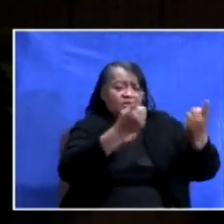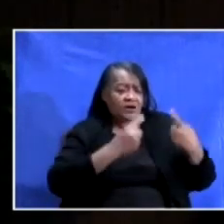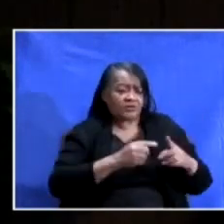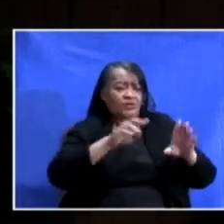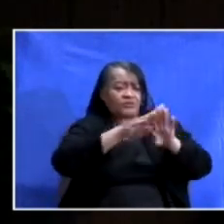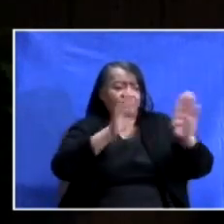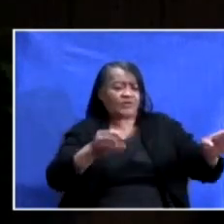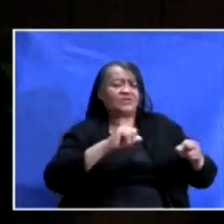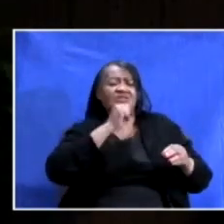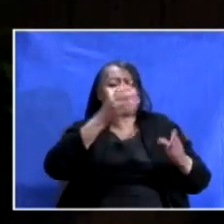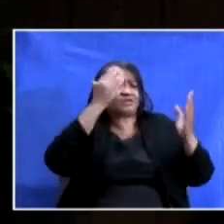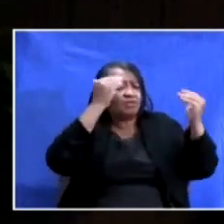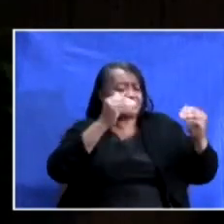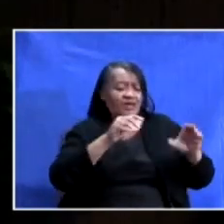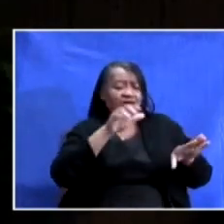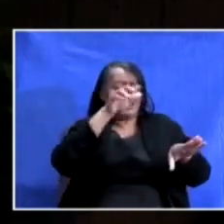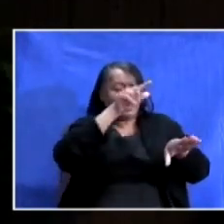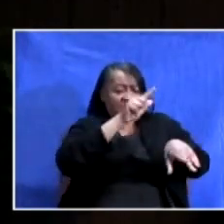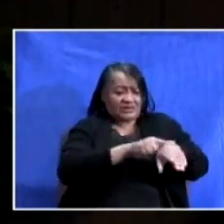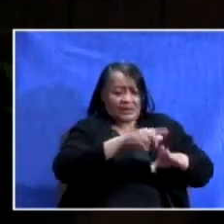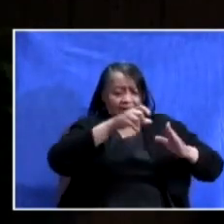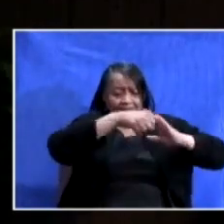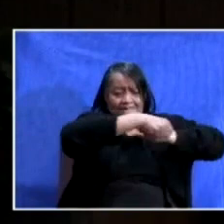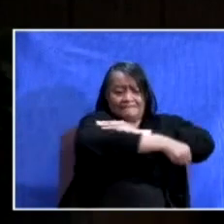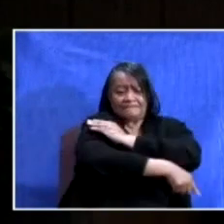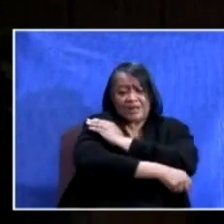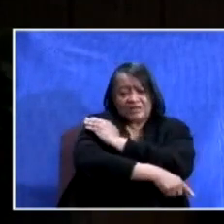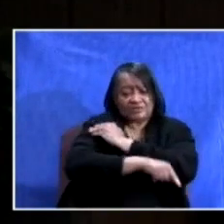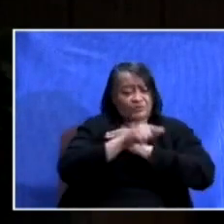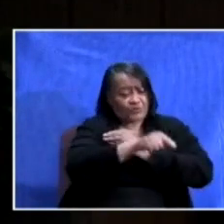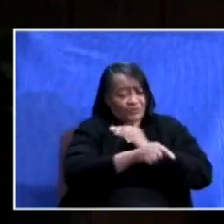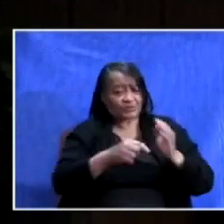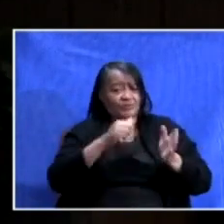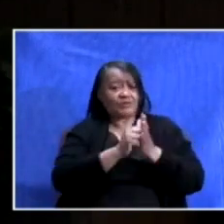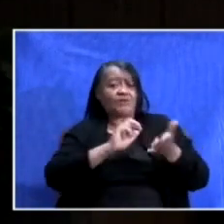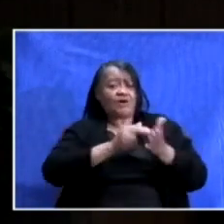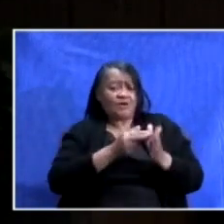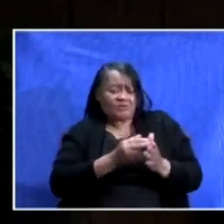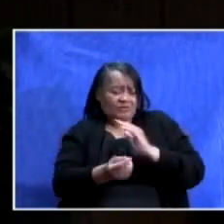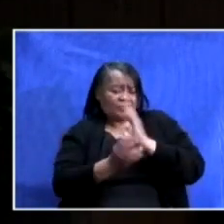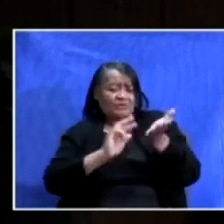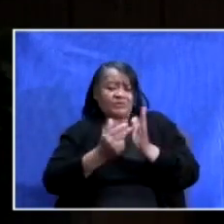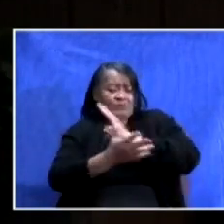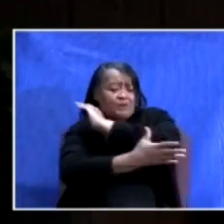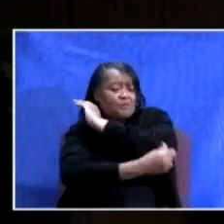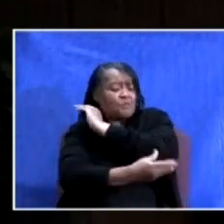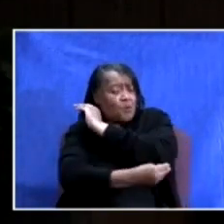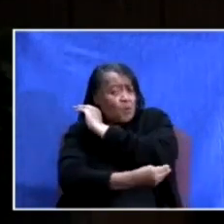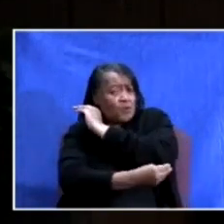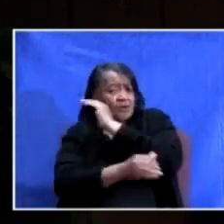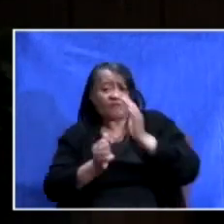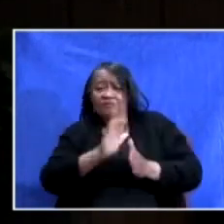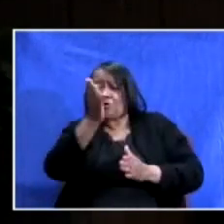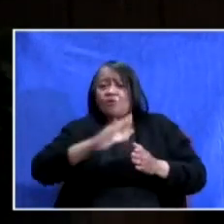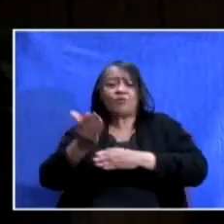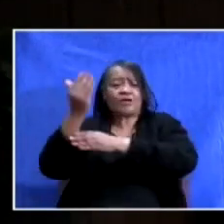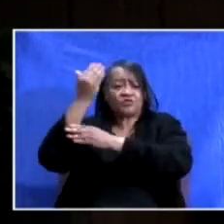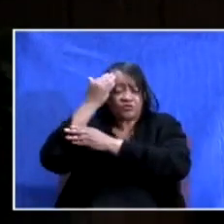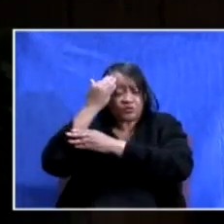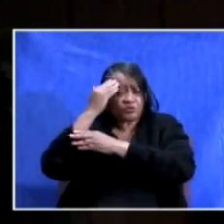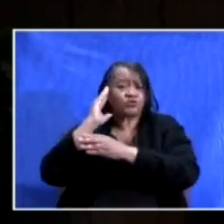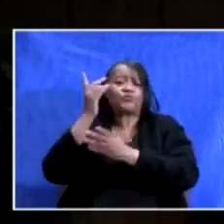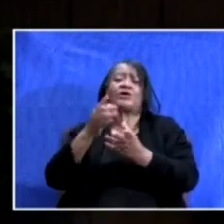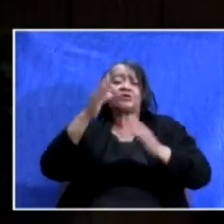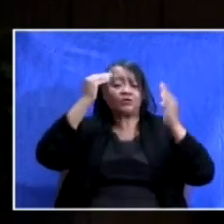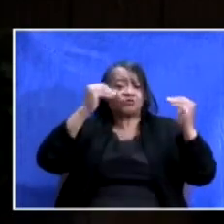to his house unexpected at midnight. And that's what it means to be poor. You never know what you're